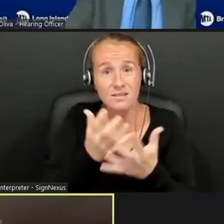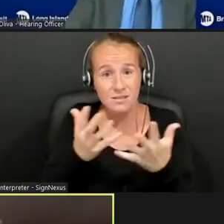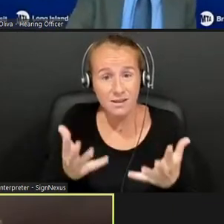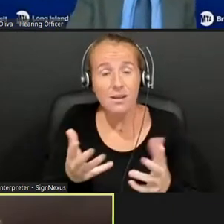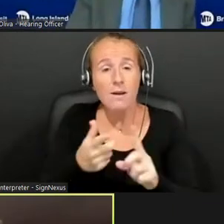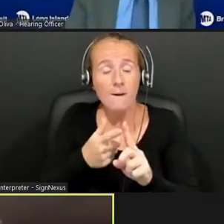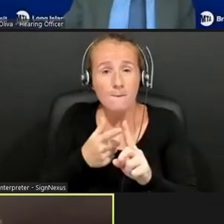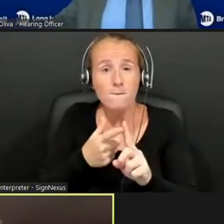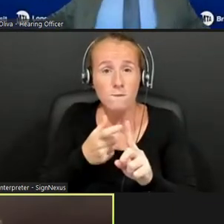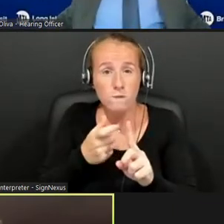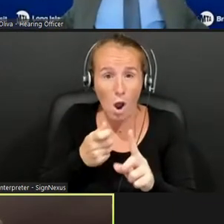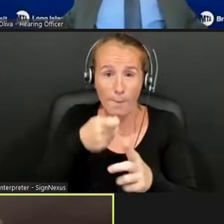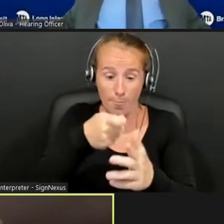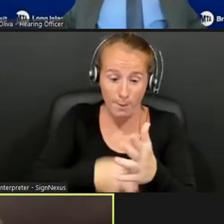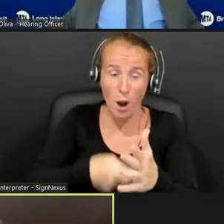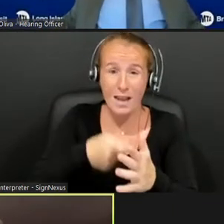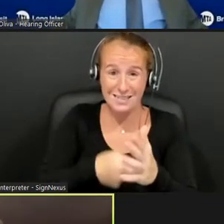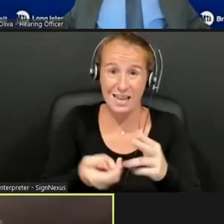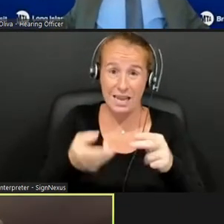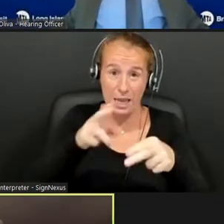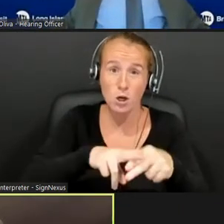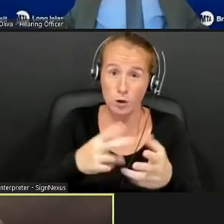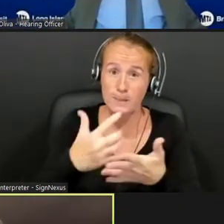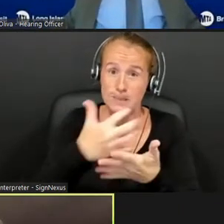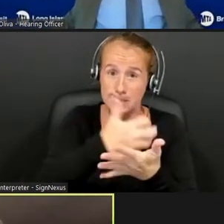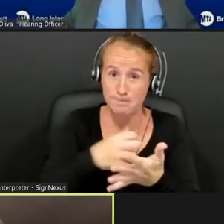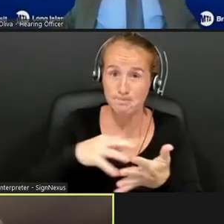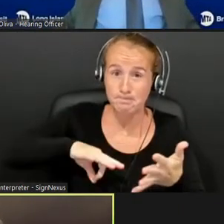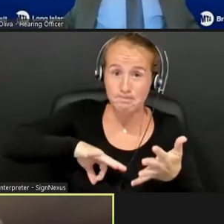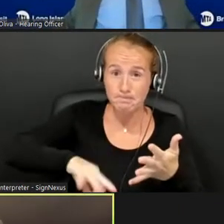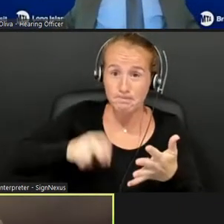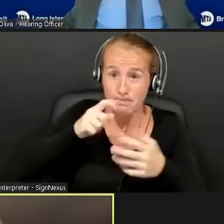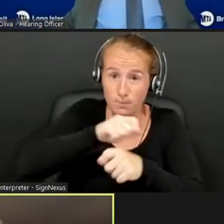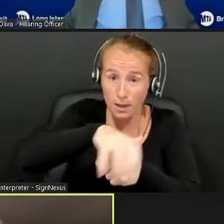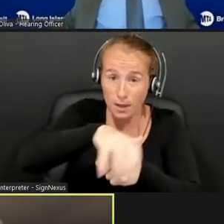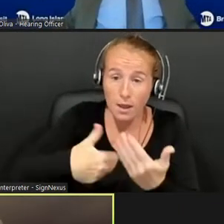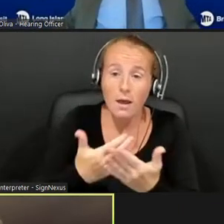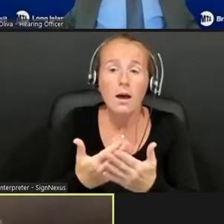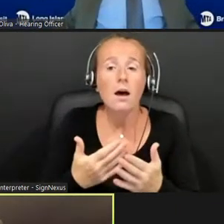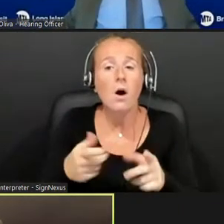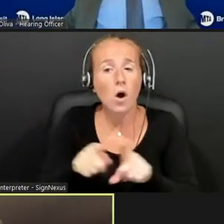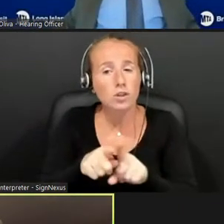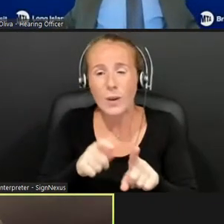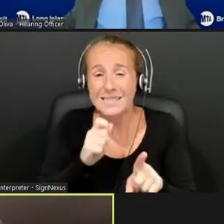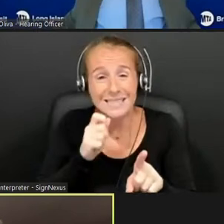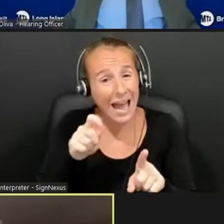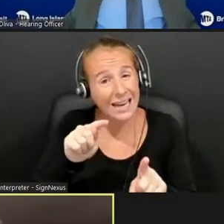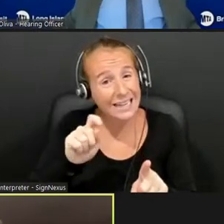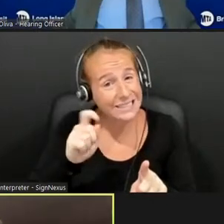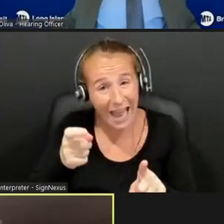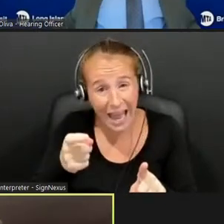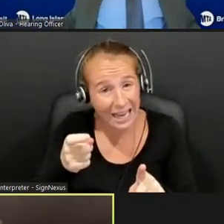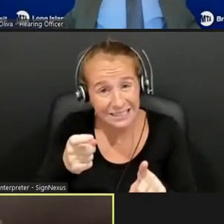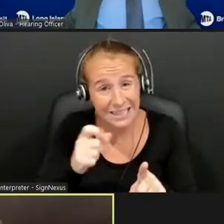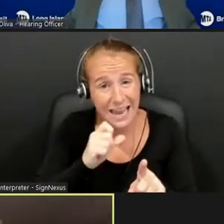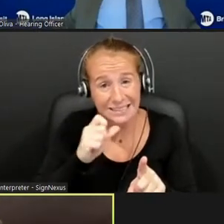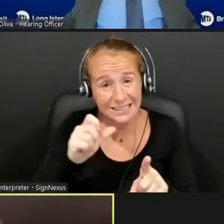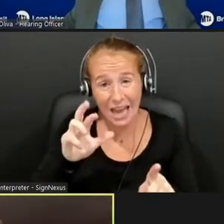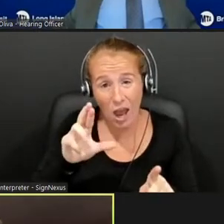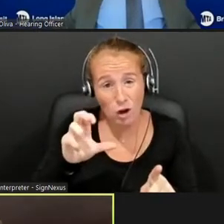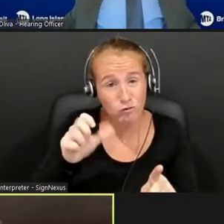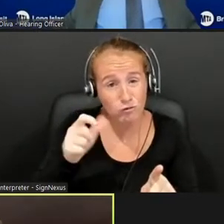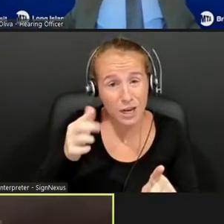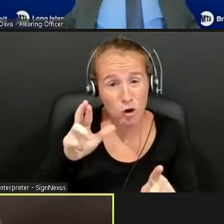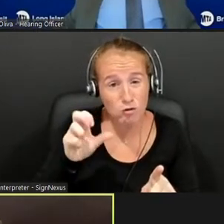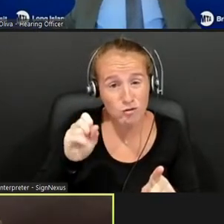the congestion pricing monies bring in in short congestion pricing is not a tax and it is not regressive the proposed congestion